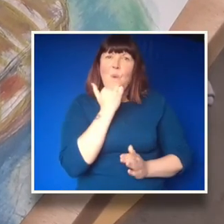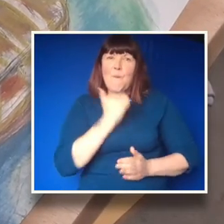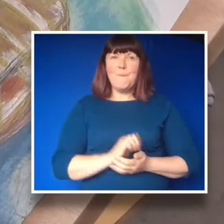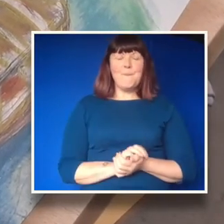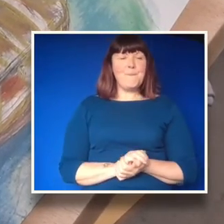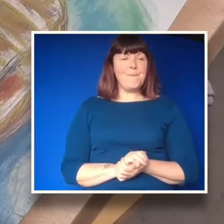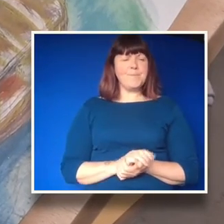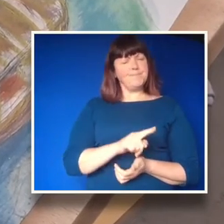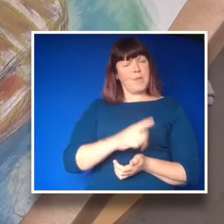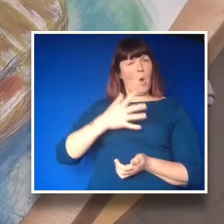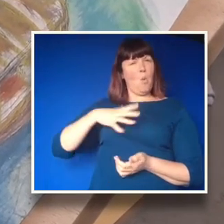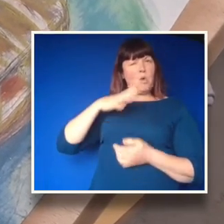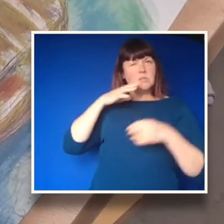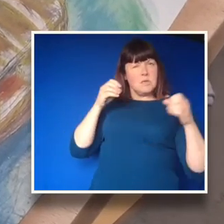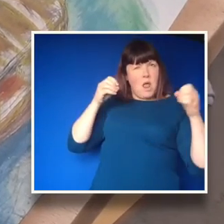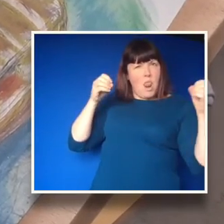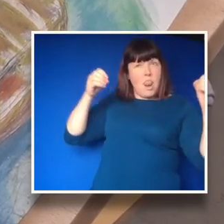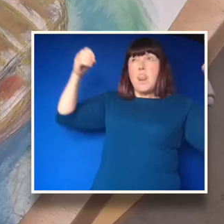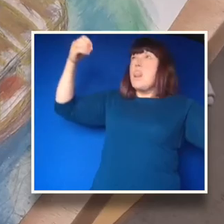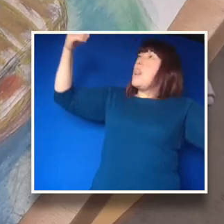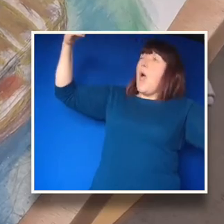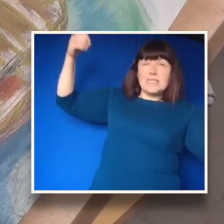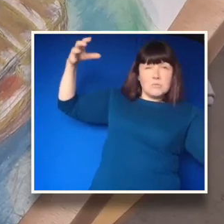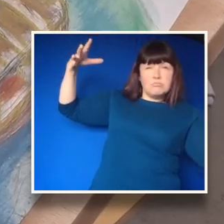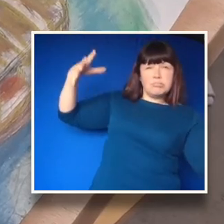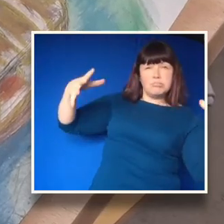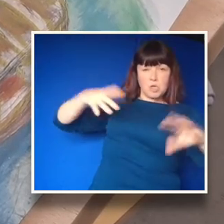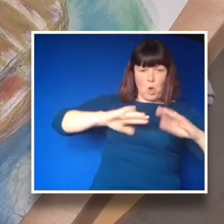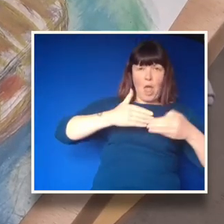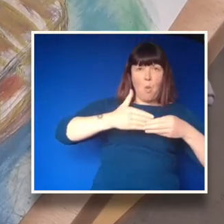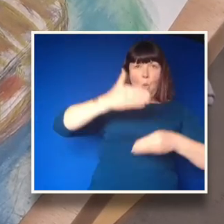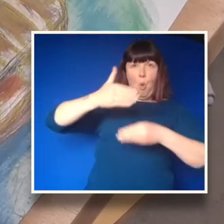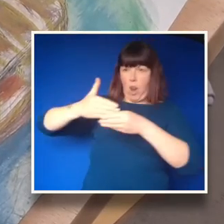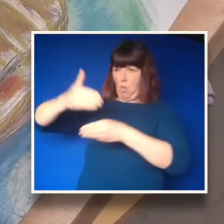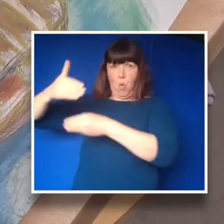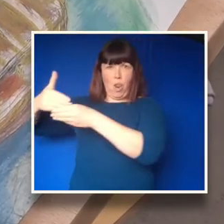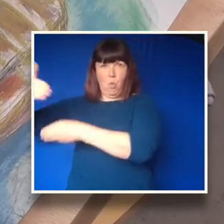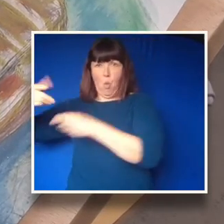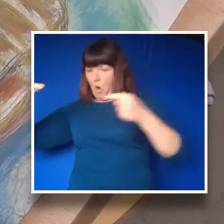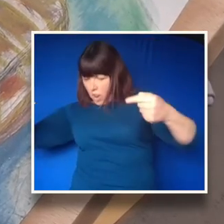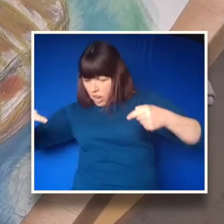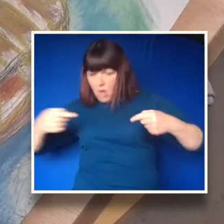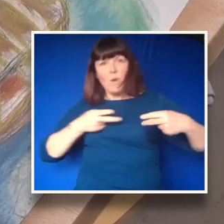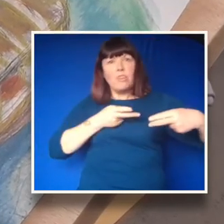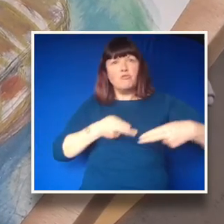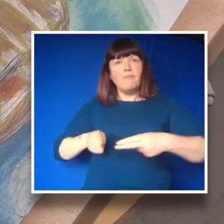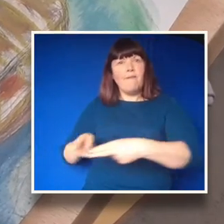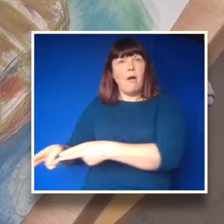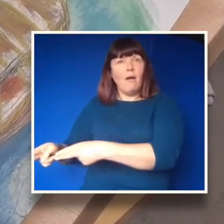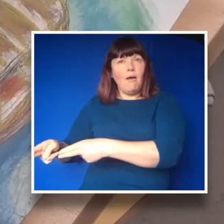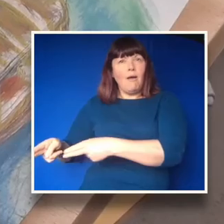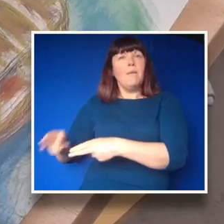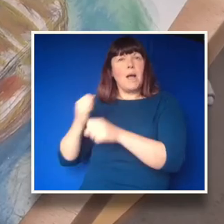light in the house, so I've done these almost like glass walls that face out onto the river. Here I've